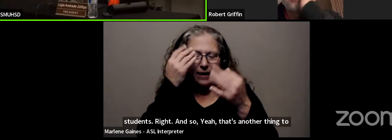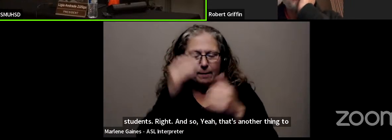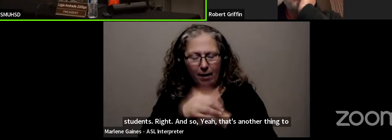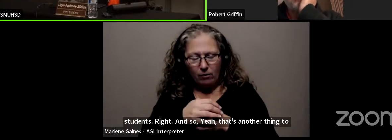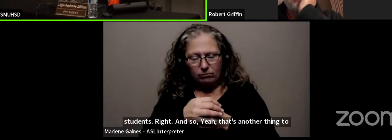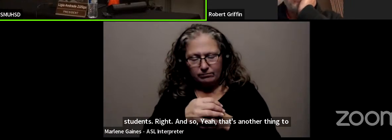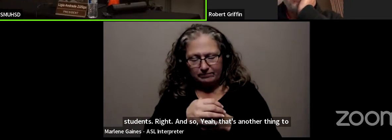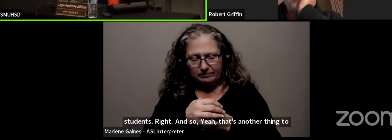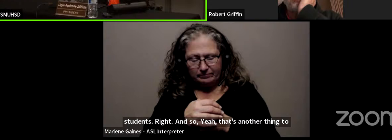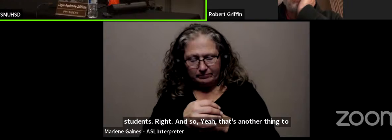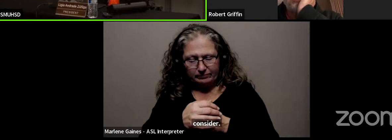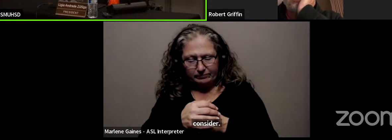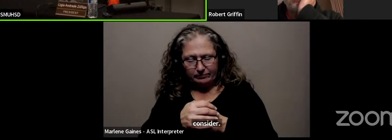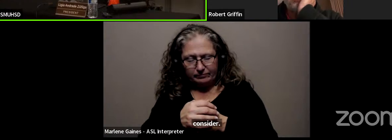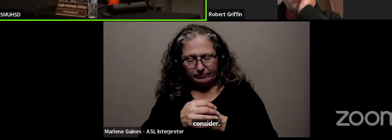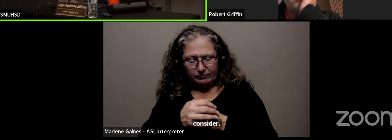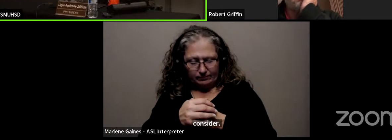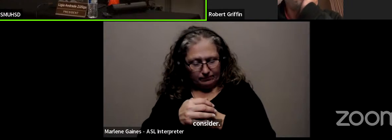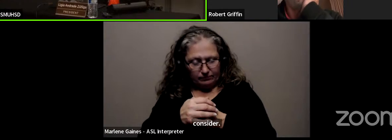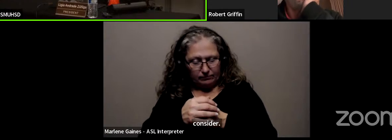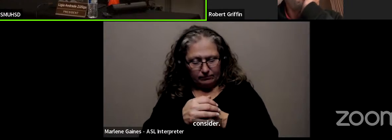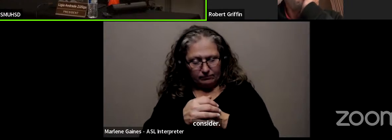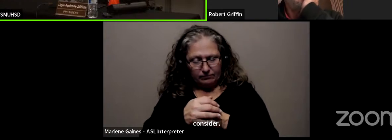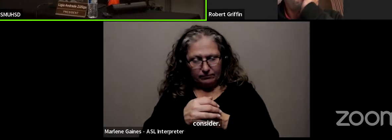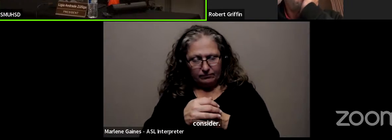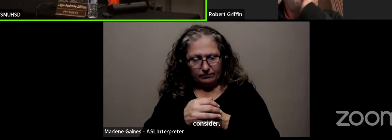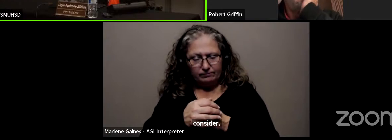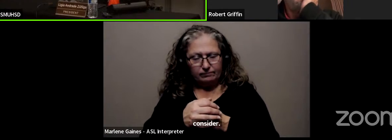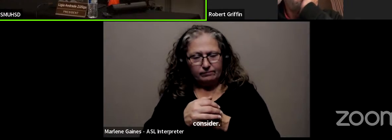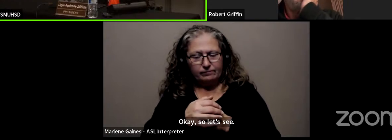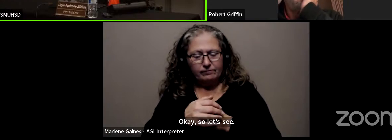Okay, so let's see. Are